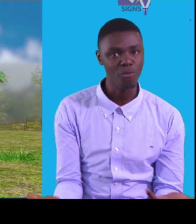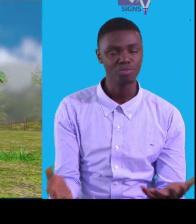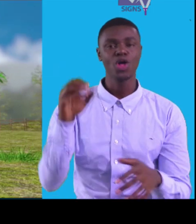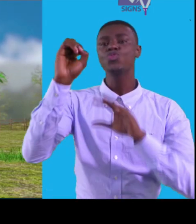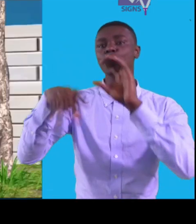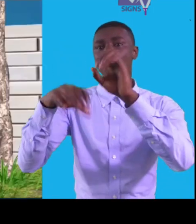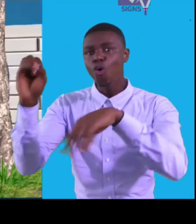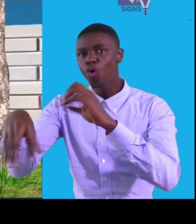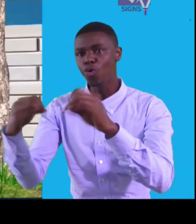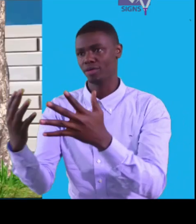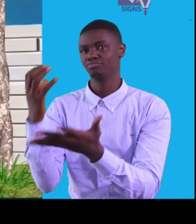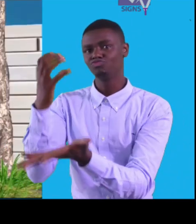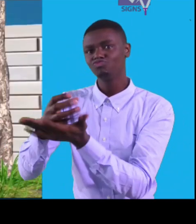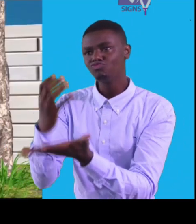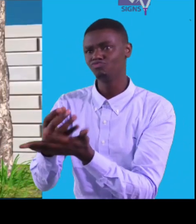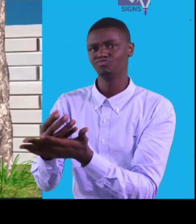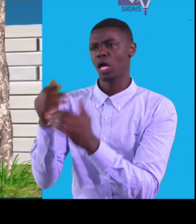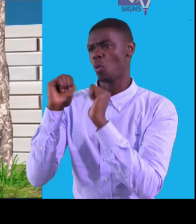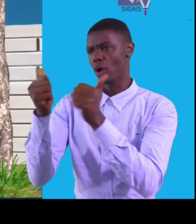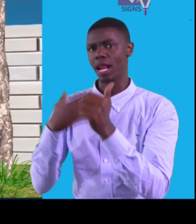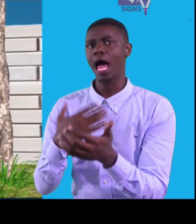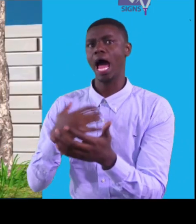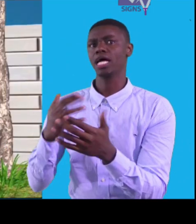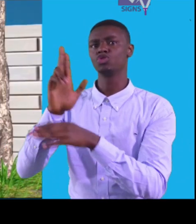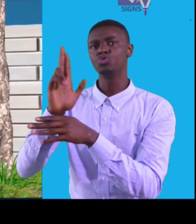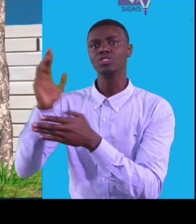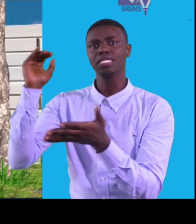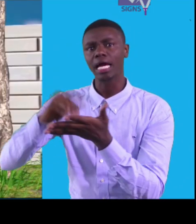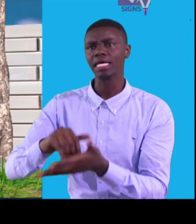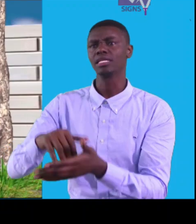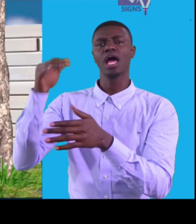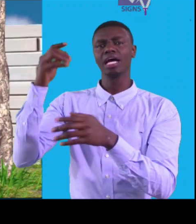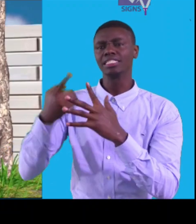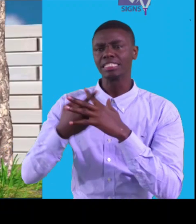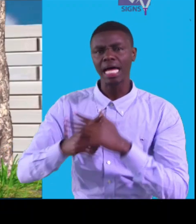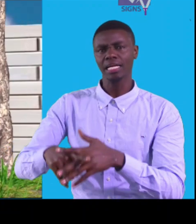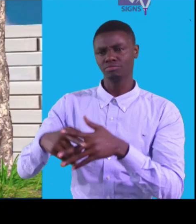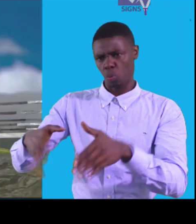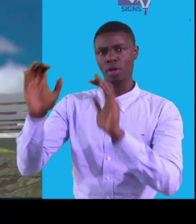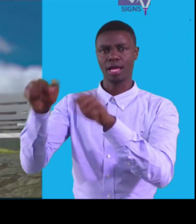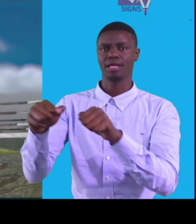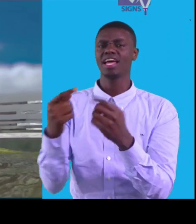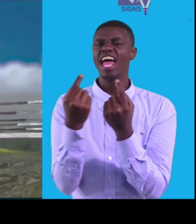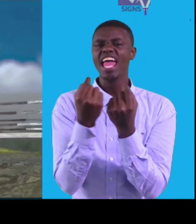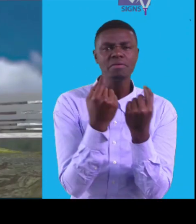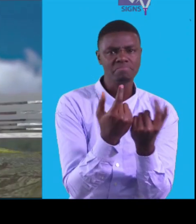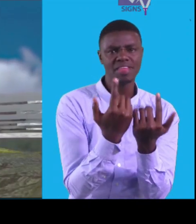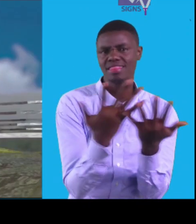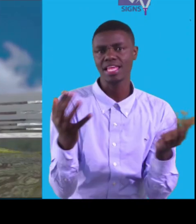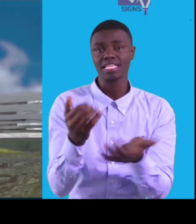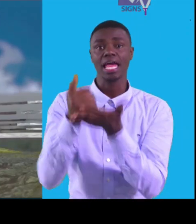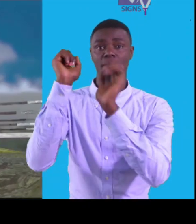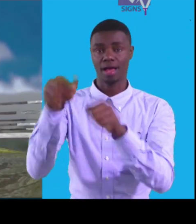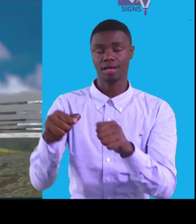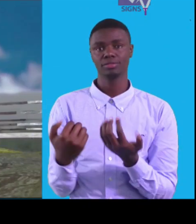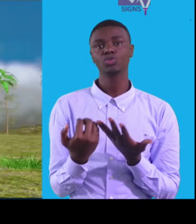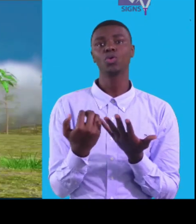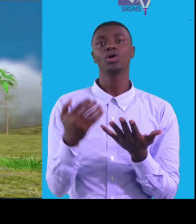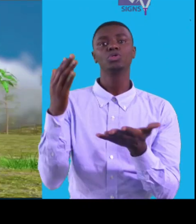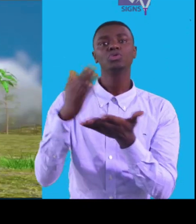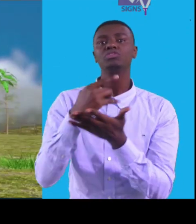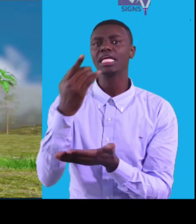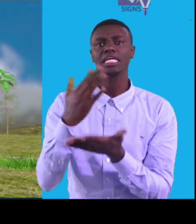water clean? Throwing trash away properly and recycling are great ways to start. Every little bit helps.